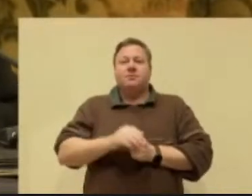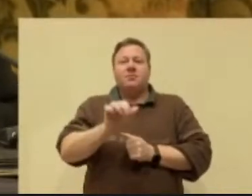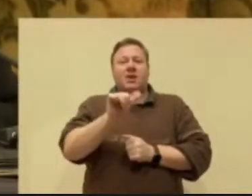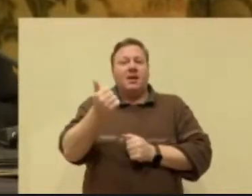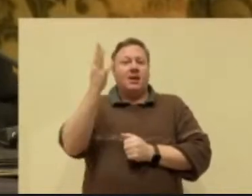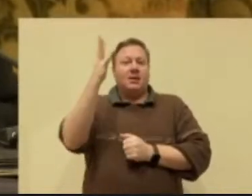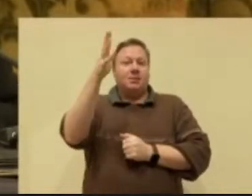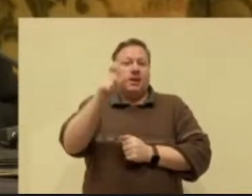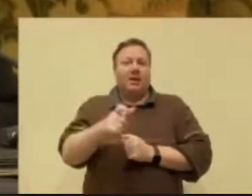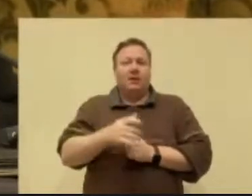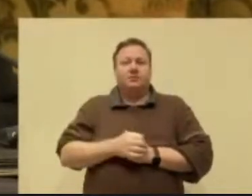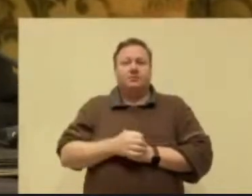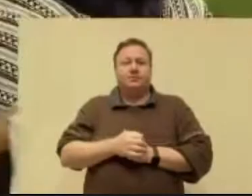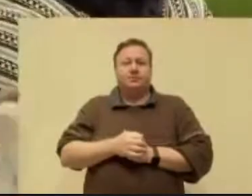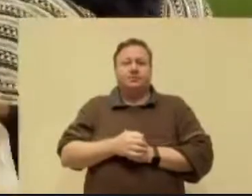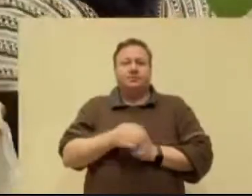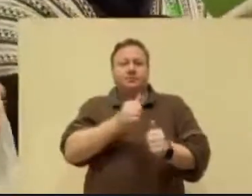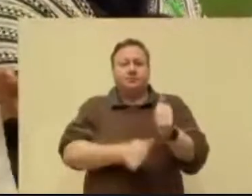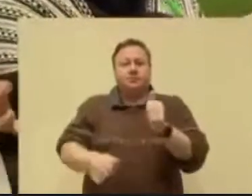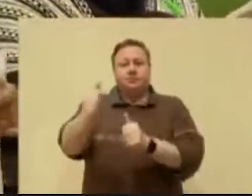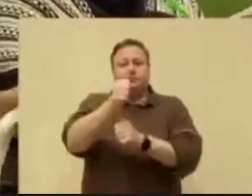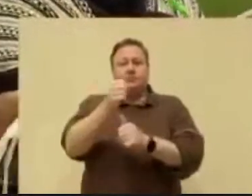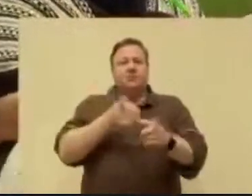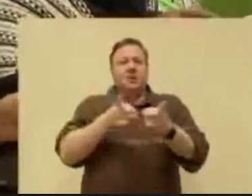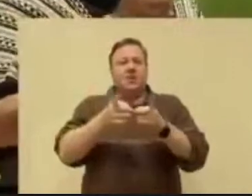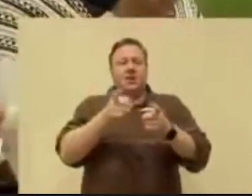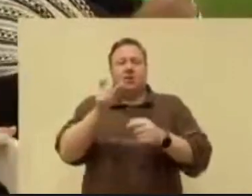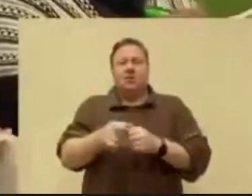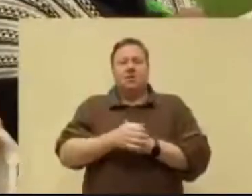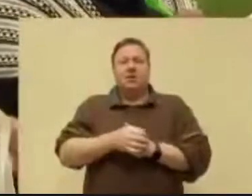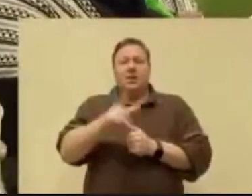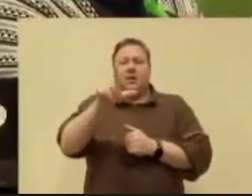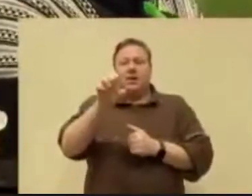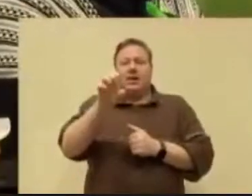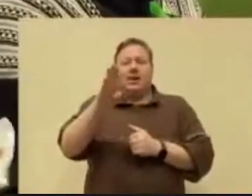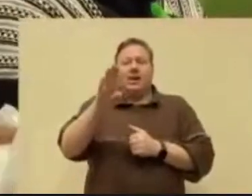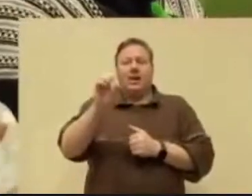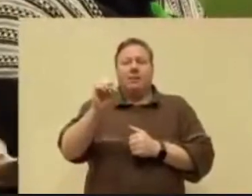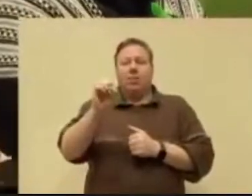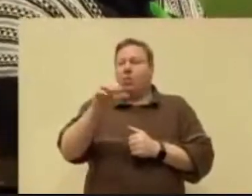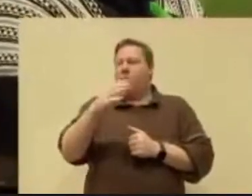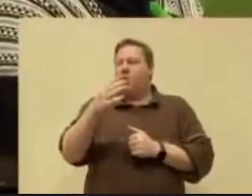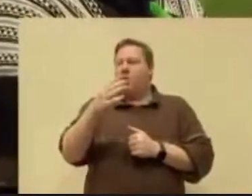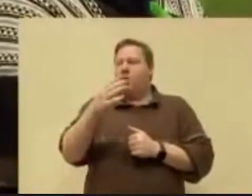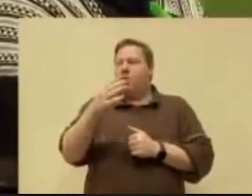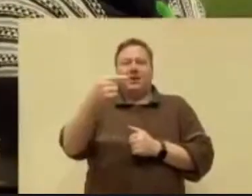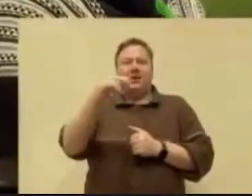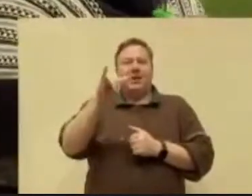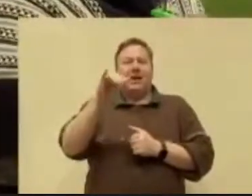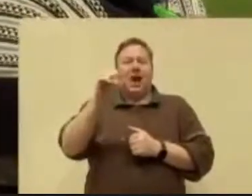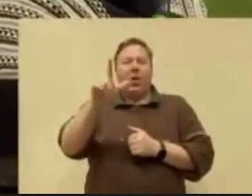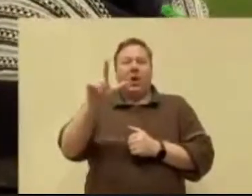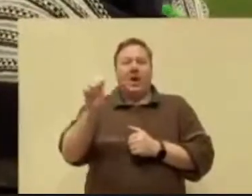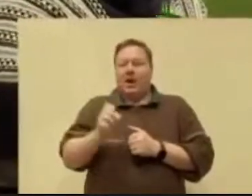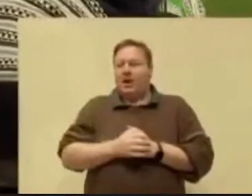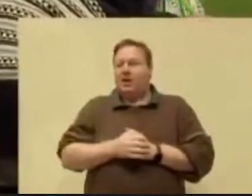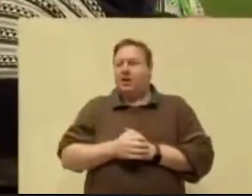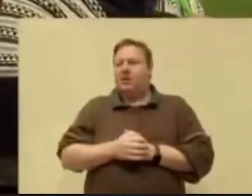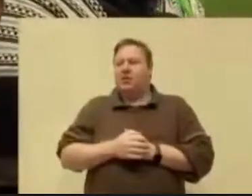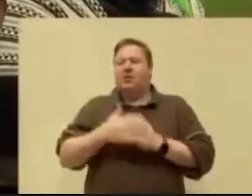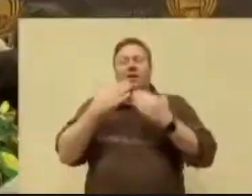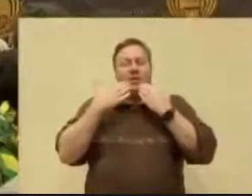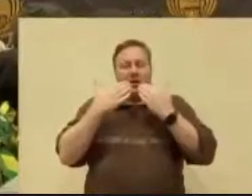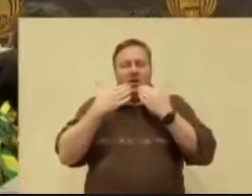speaker is the chief director lebu the ali as libya thanks thanks label